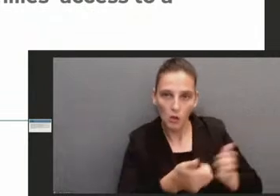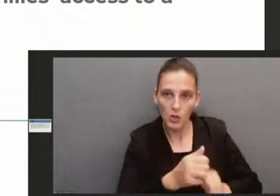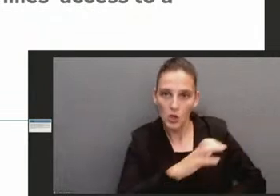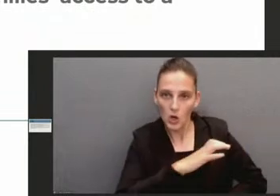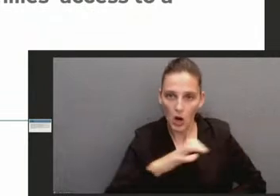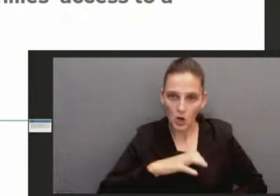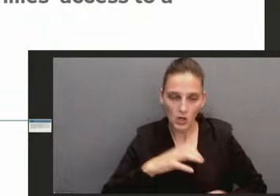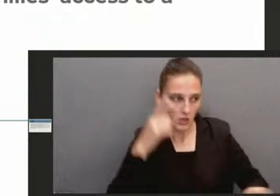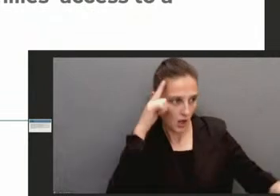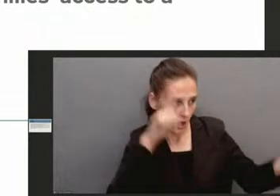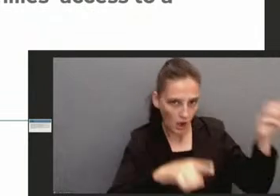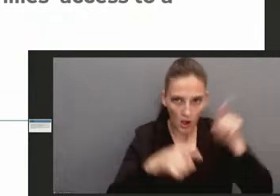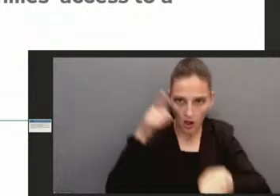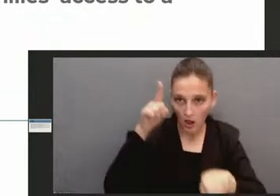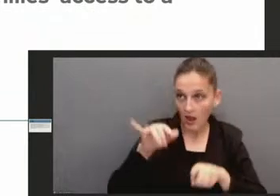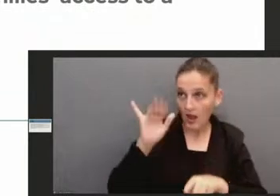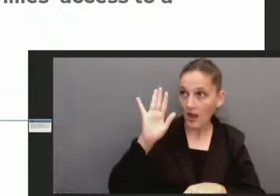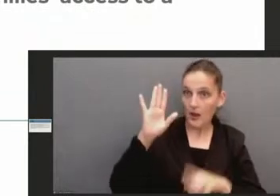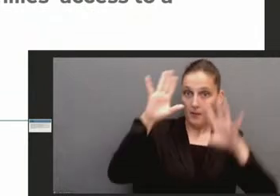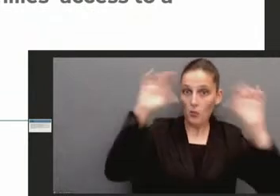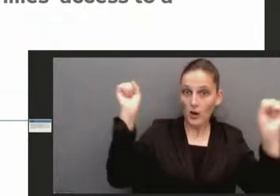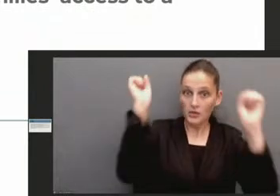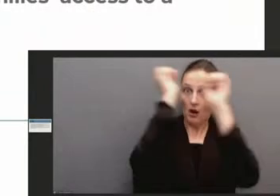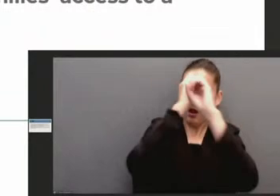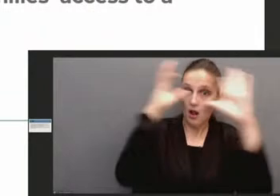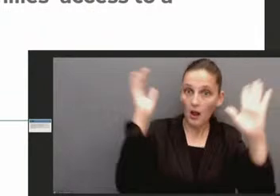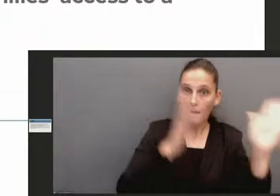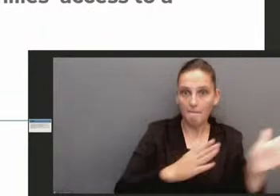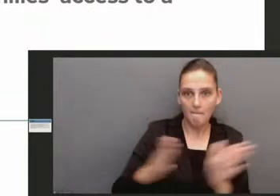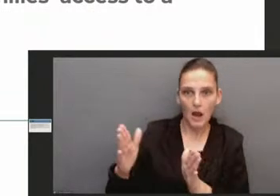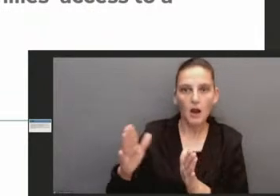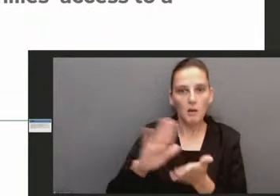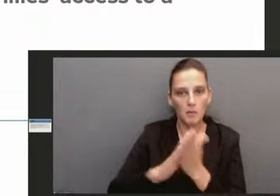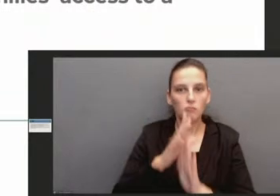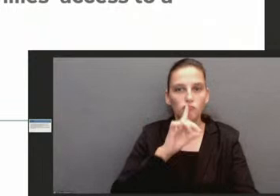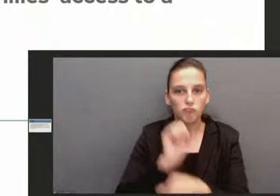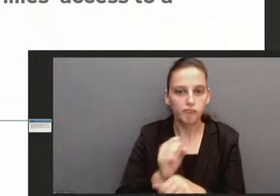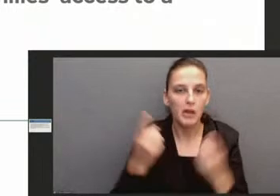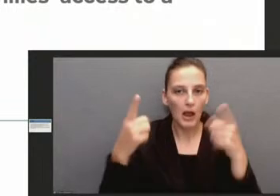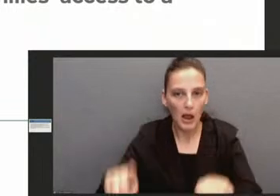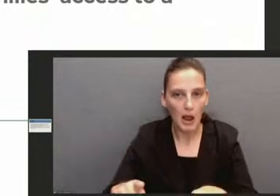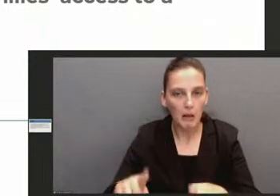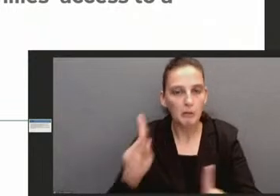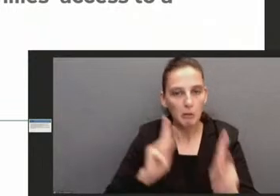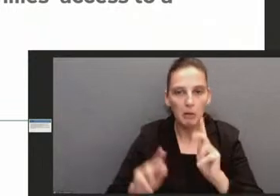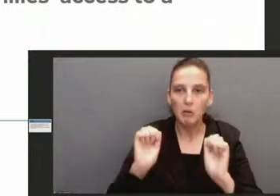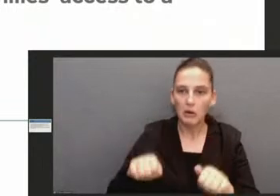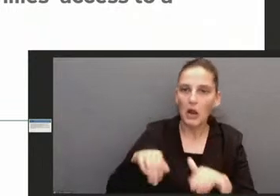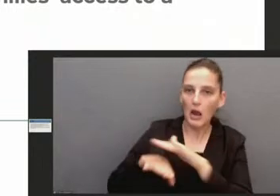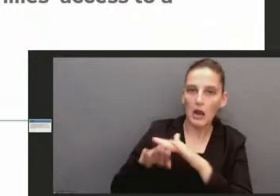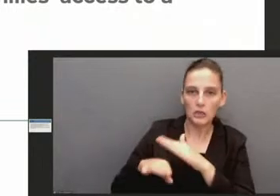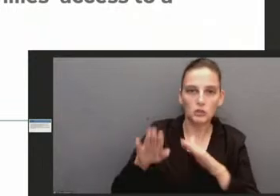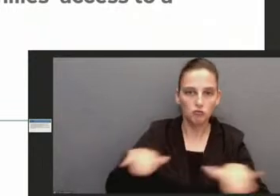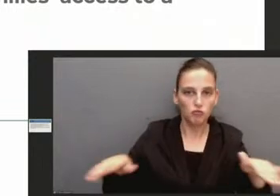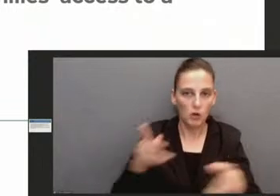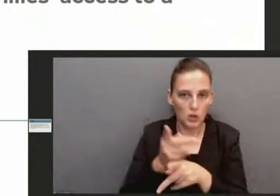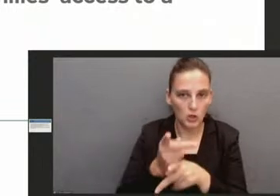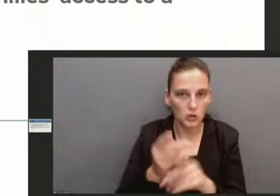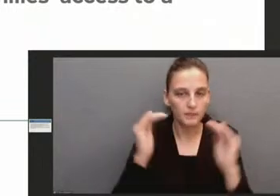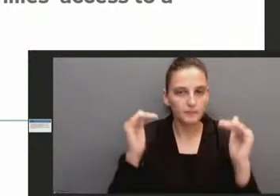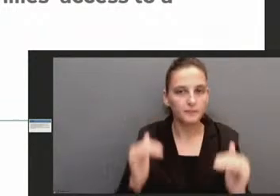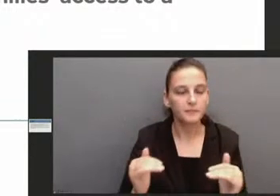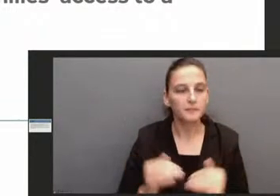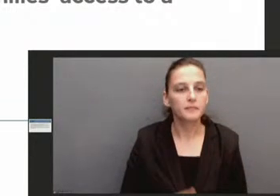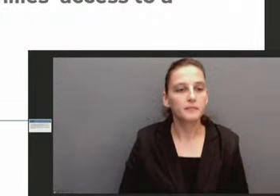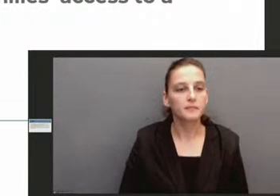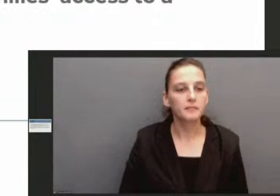that vision a reality, to ensure that people have access to childcare. And then